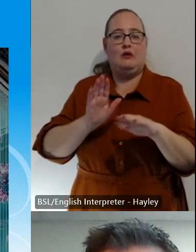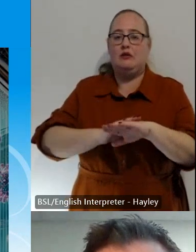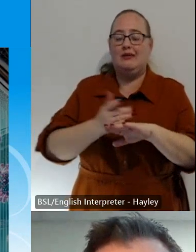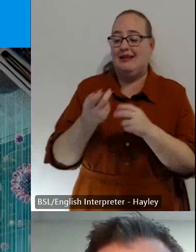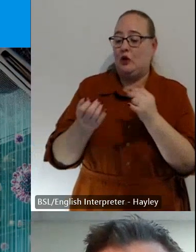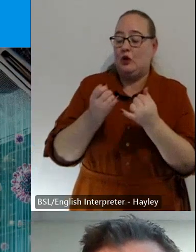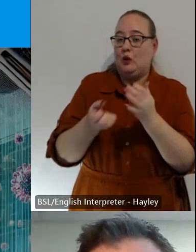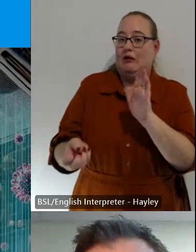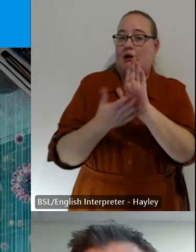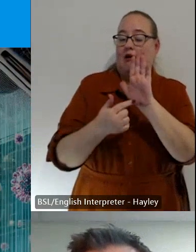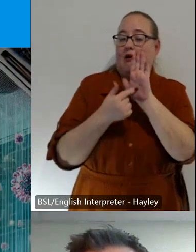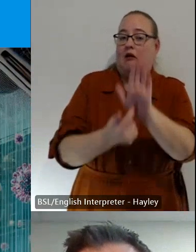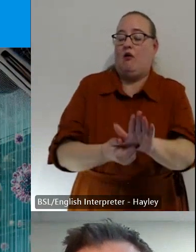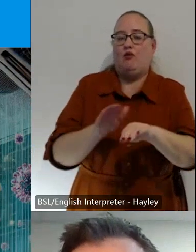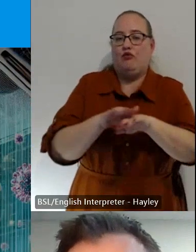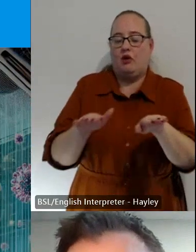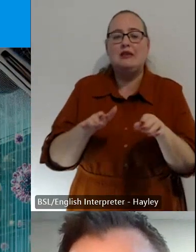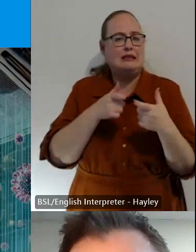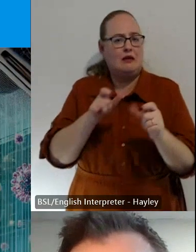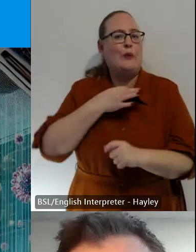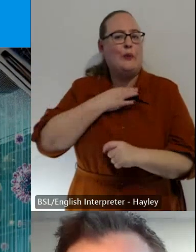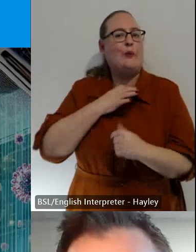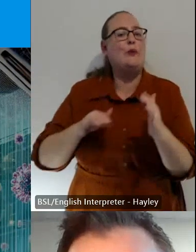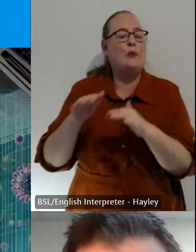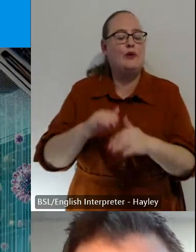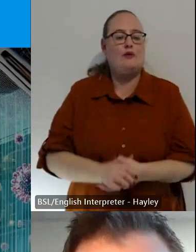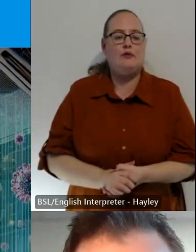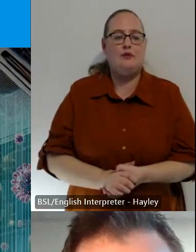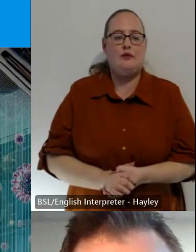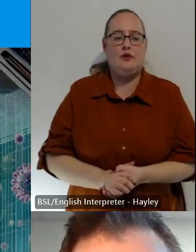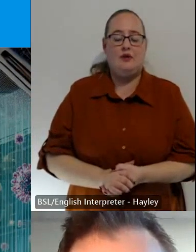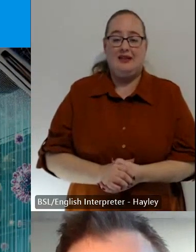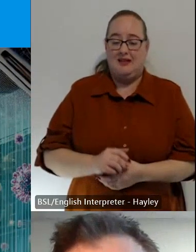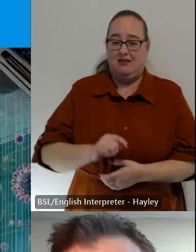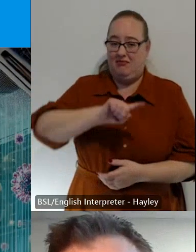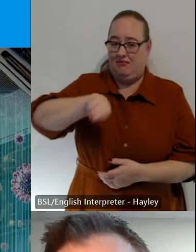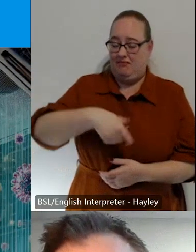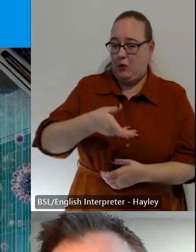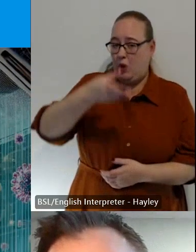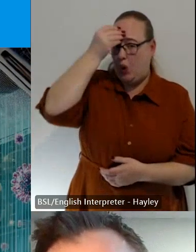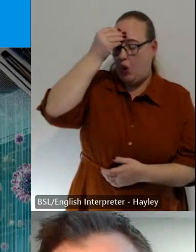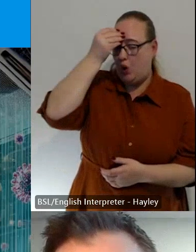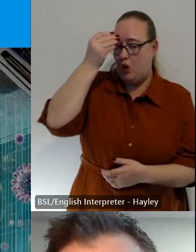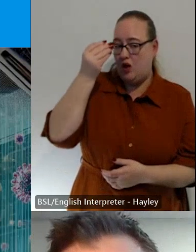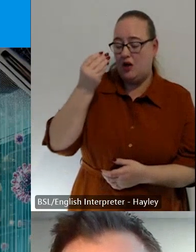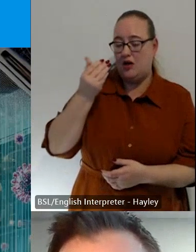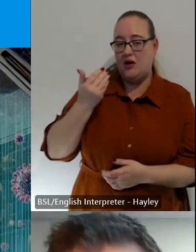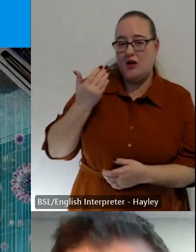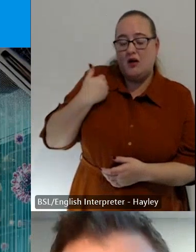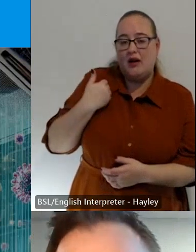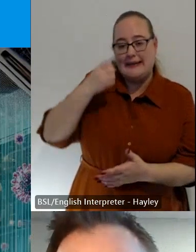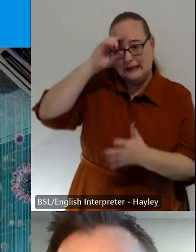just as a note of warning as well, we need to learn from our experiences recently, because the threat of a new pandemic